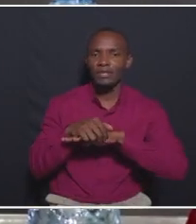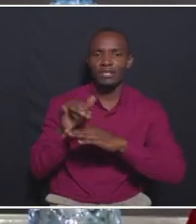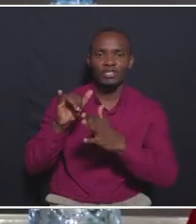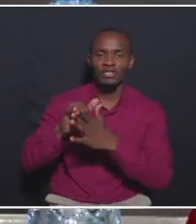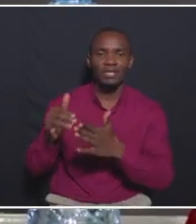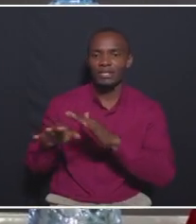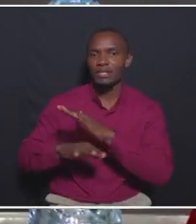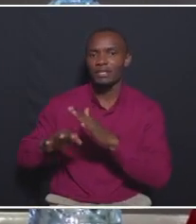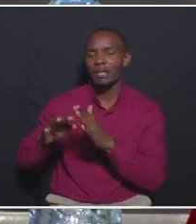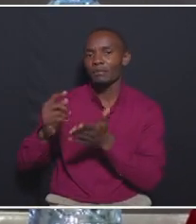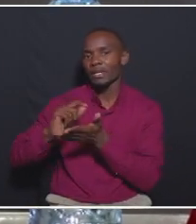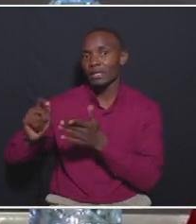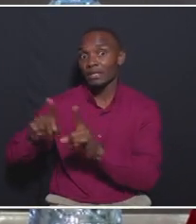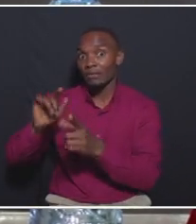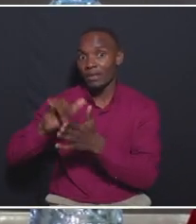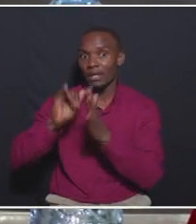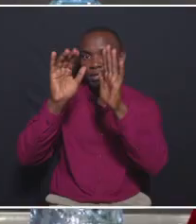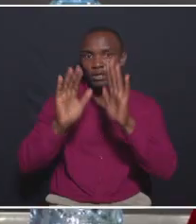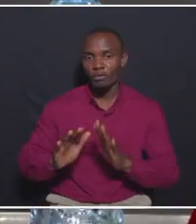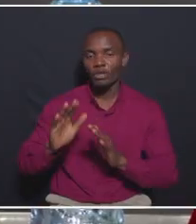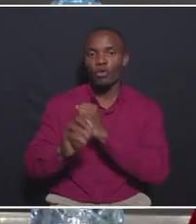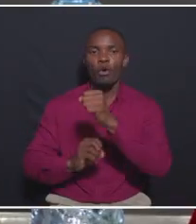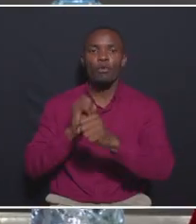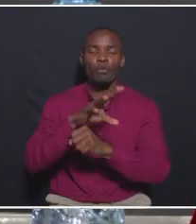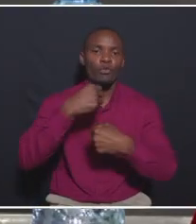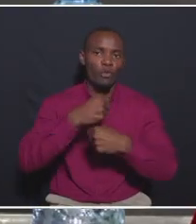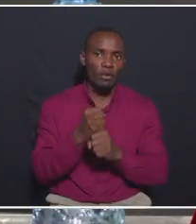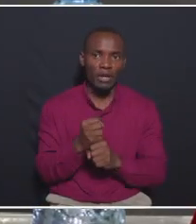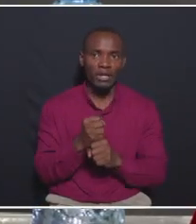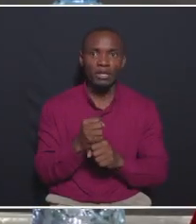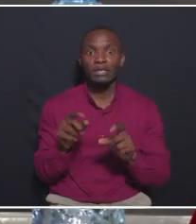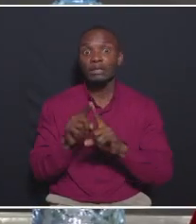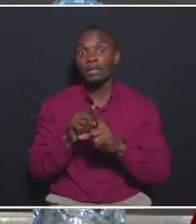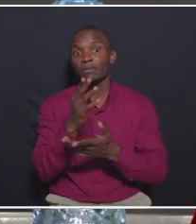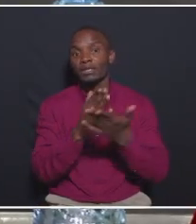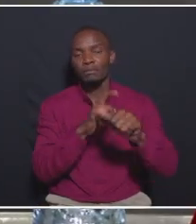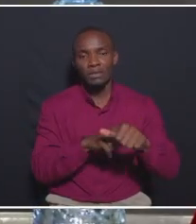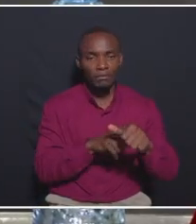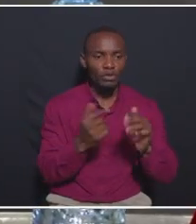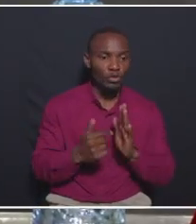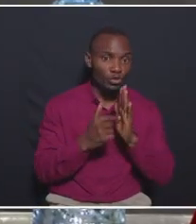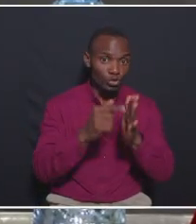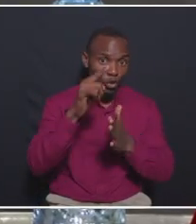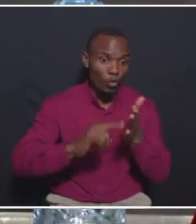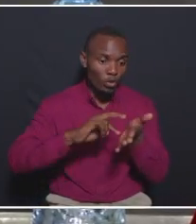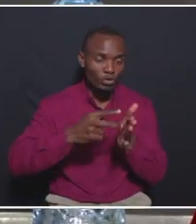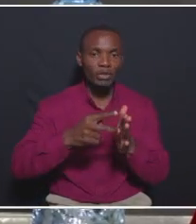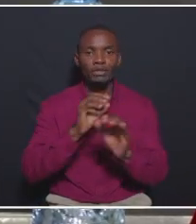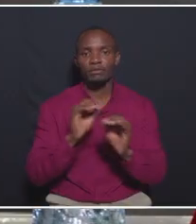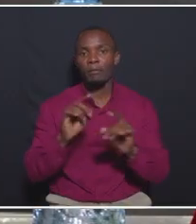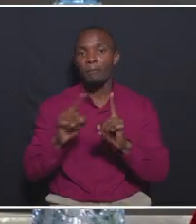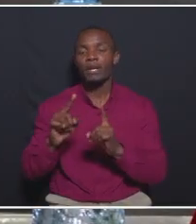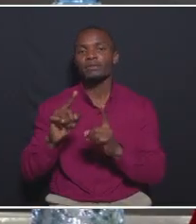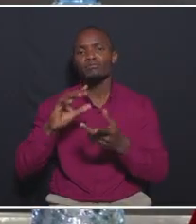very important in filmmaking. People don't always say or do or show what you mean. You just have to create